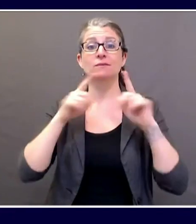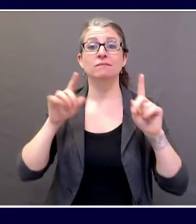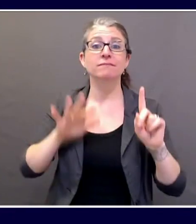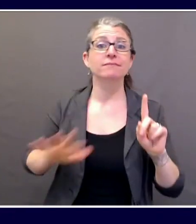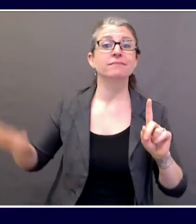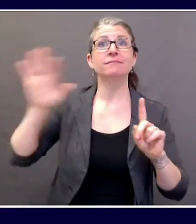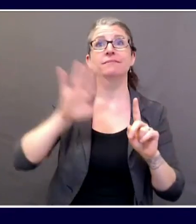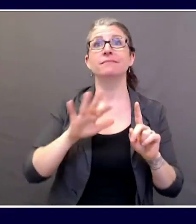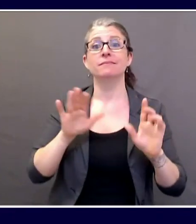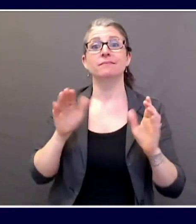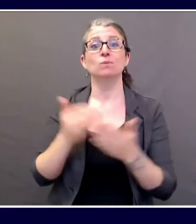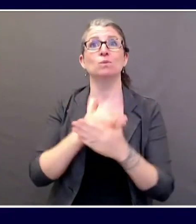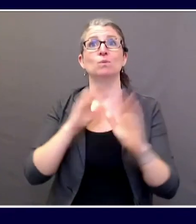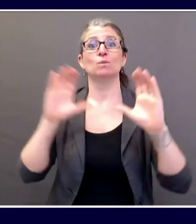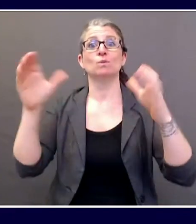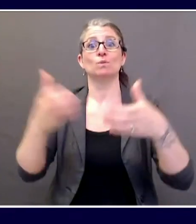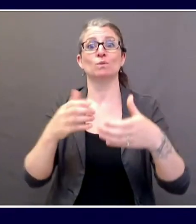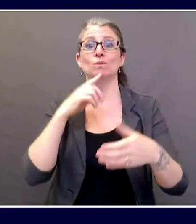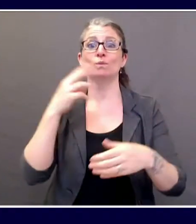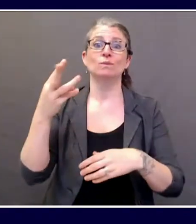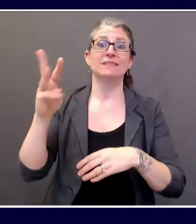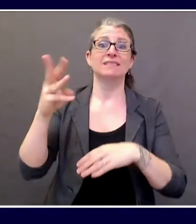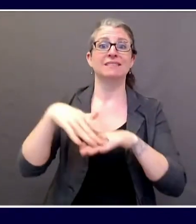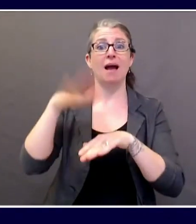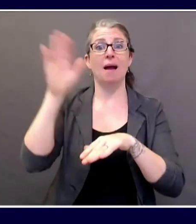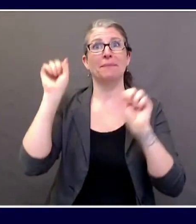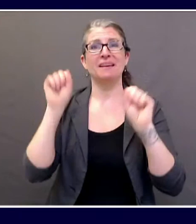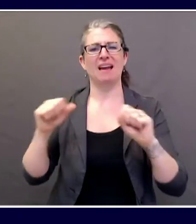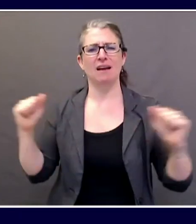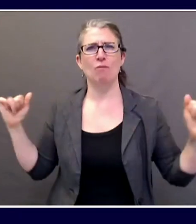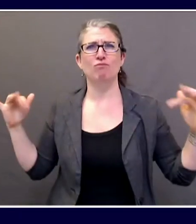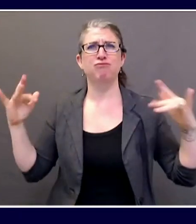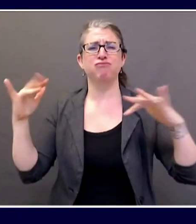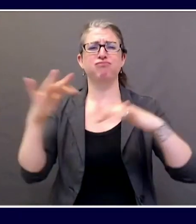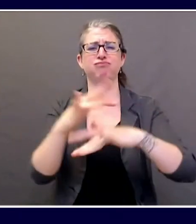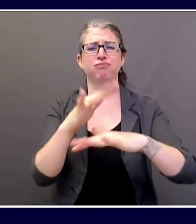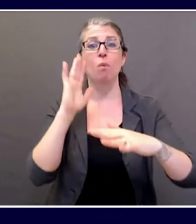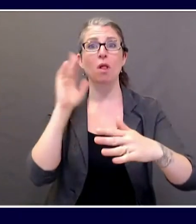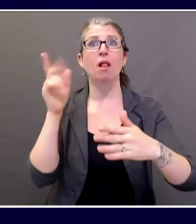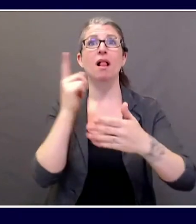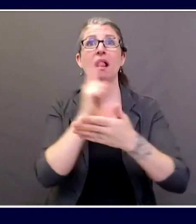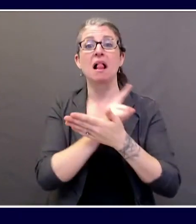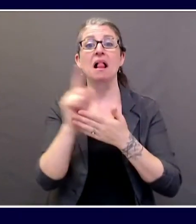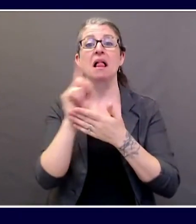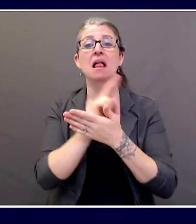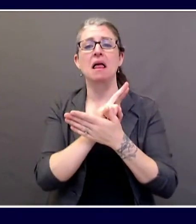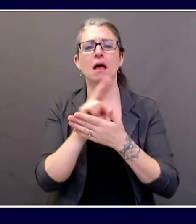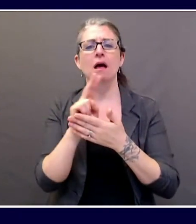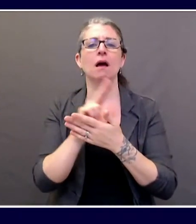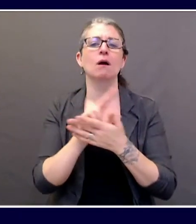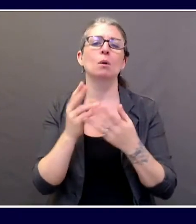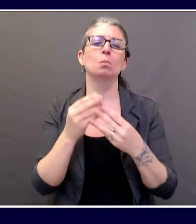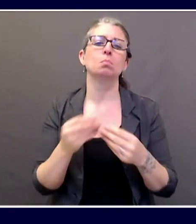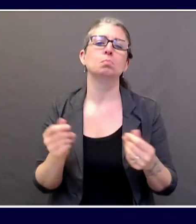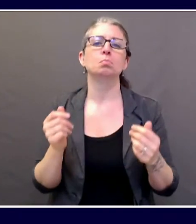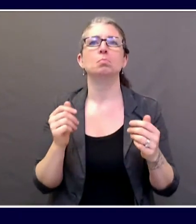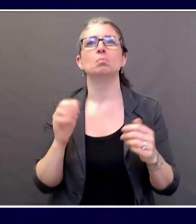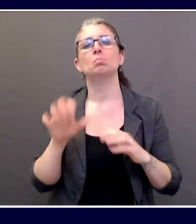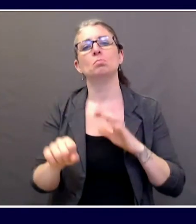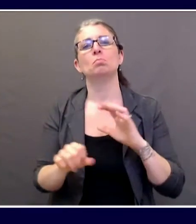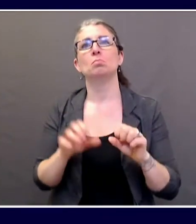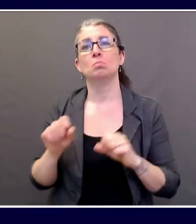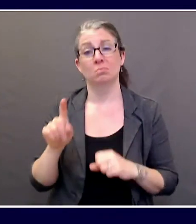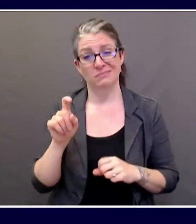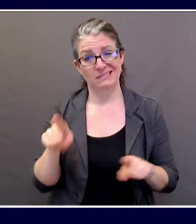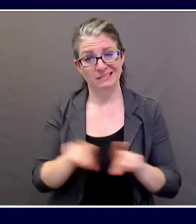will be a sustained trend? Hard to say. I think we'll see sustained demand for a while. Again, as we opened up yesterday